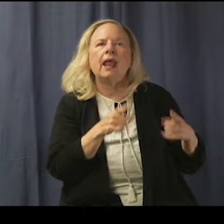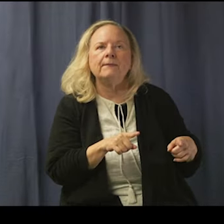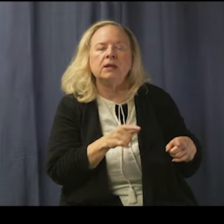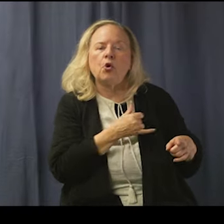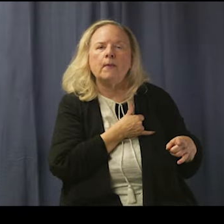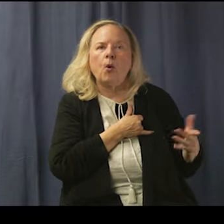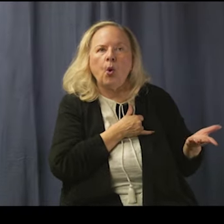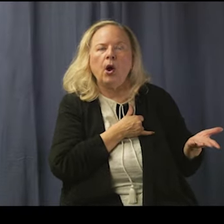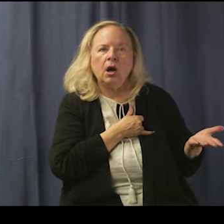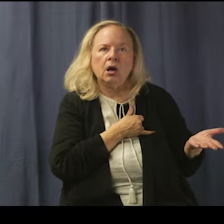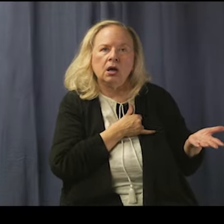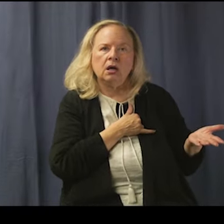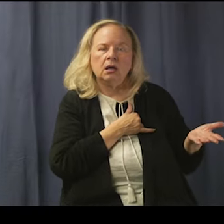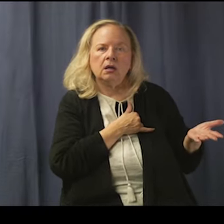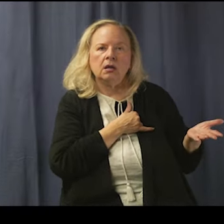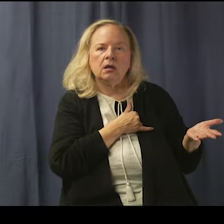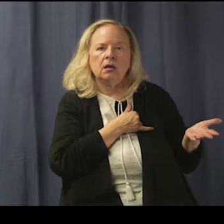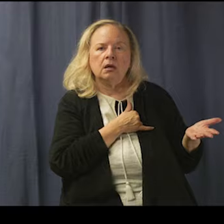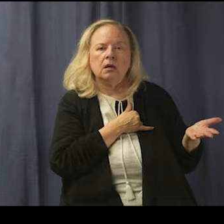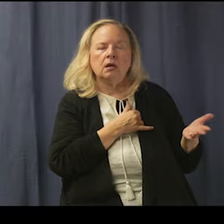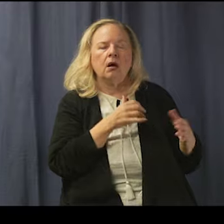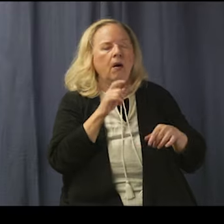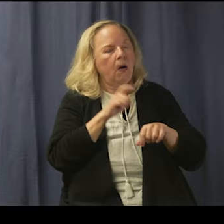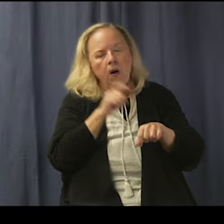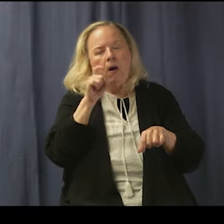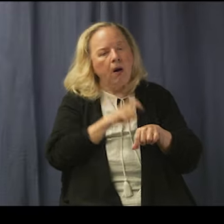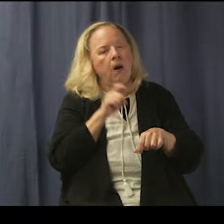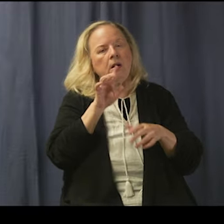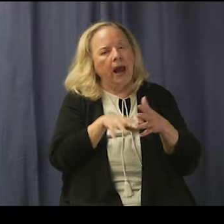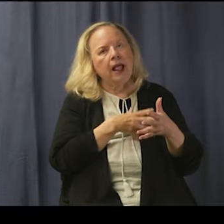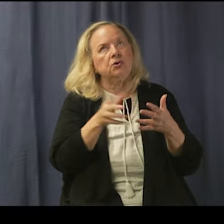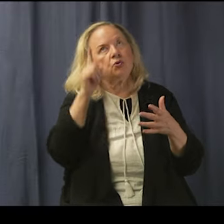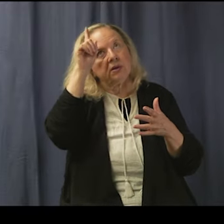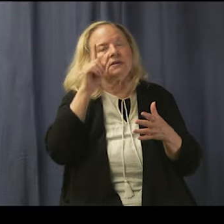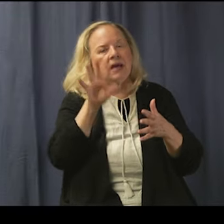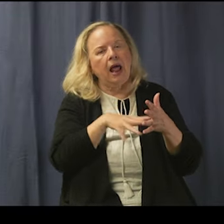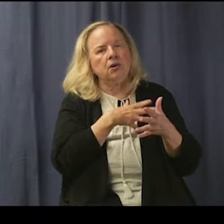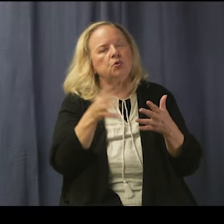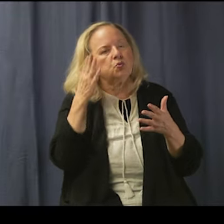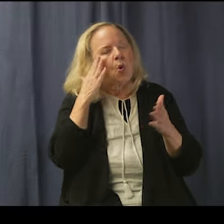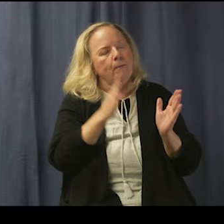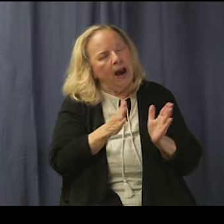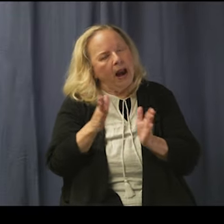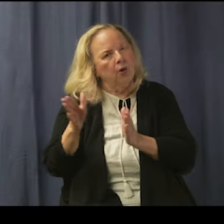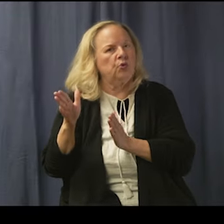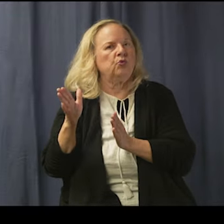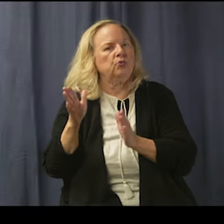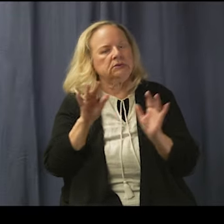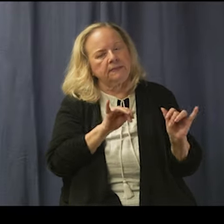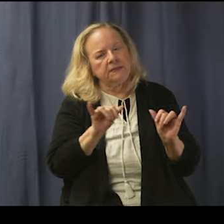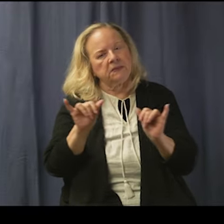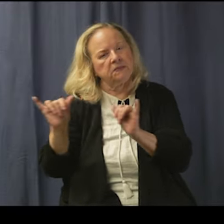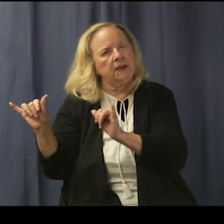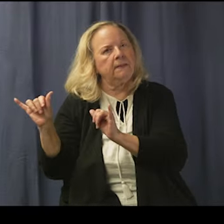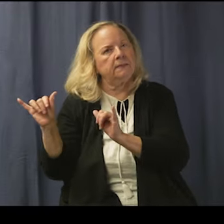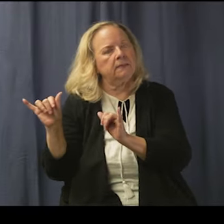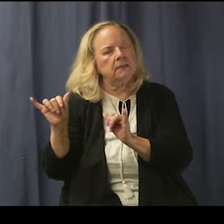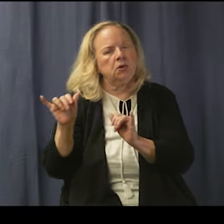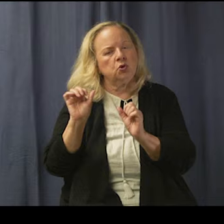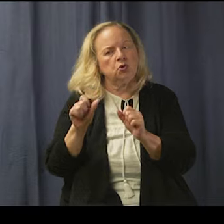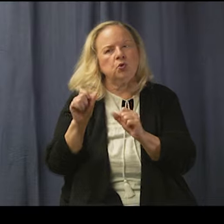It's Yom Kippur. When you're on God's calendar and you know the patterns, you know you